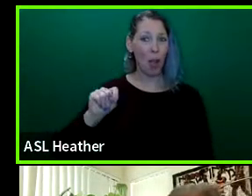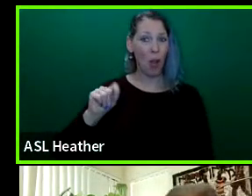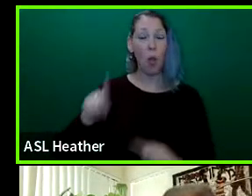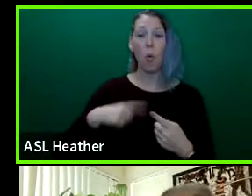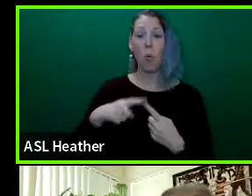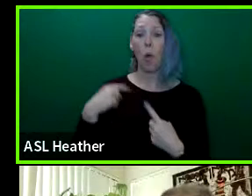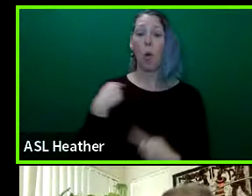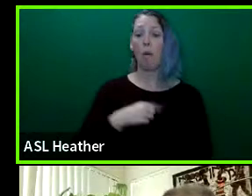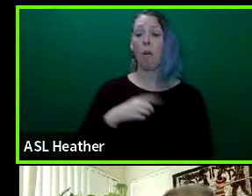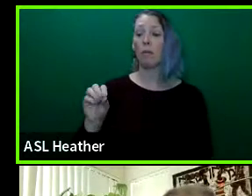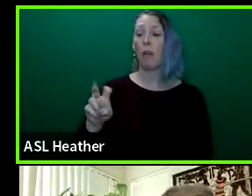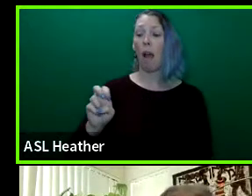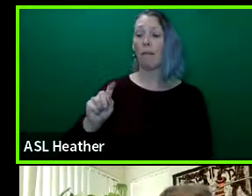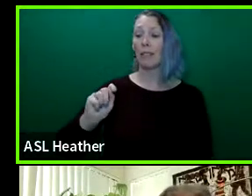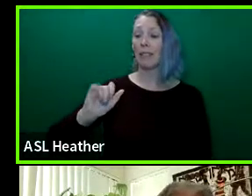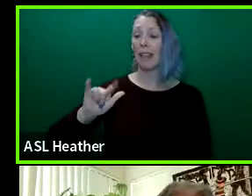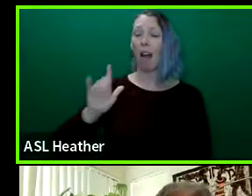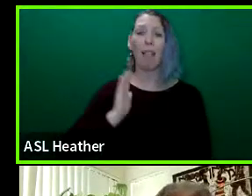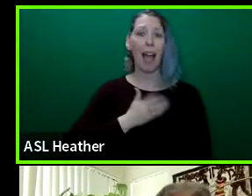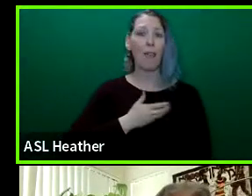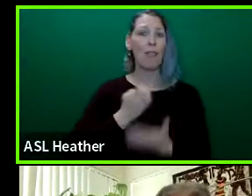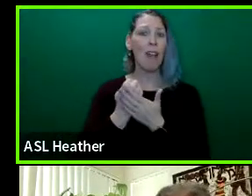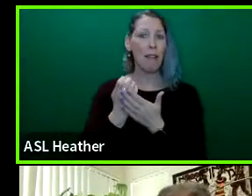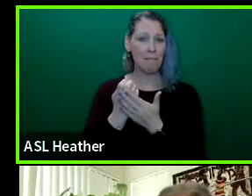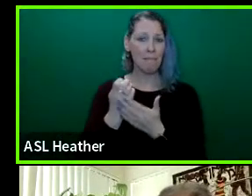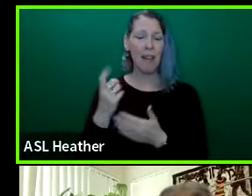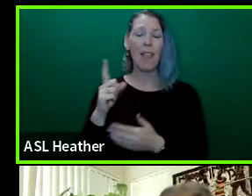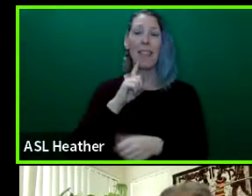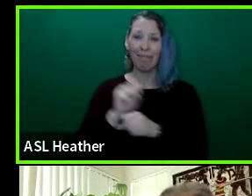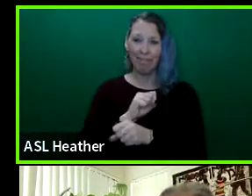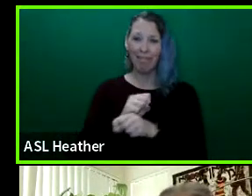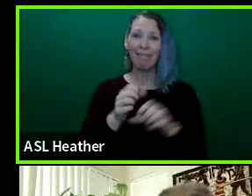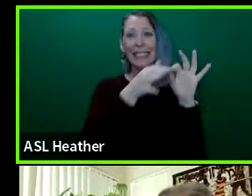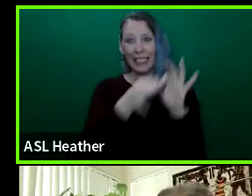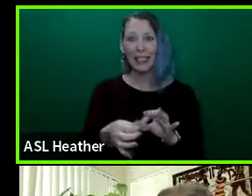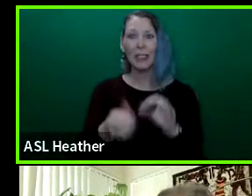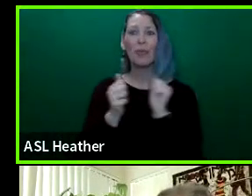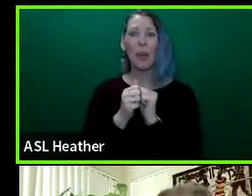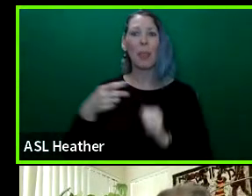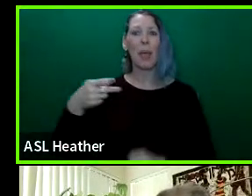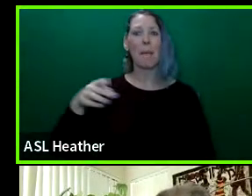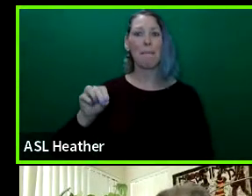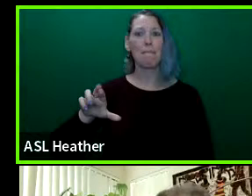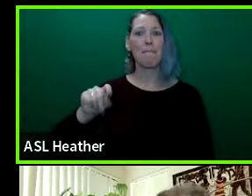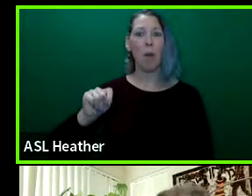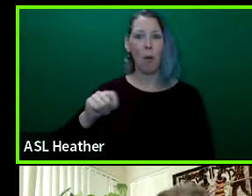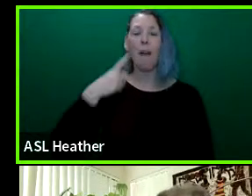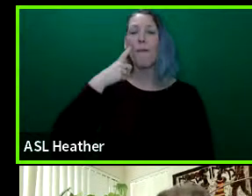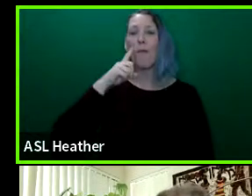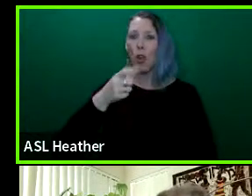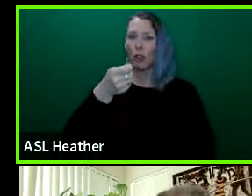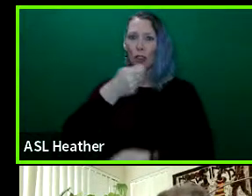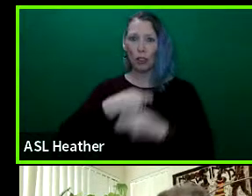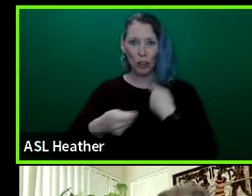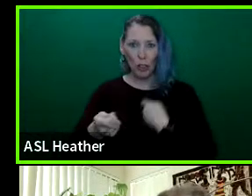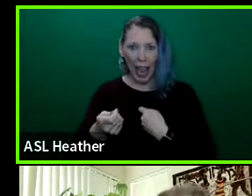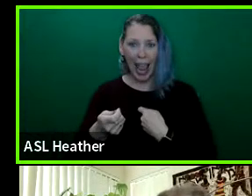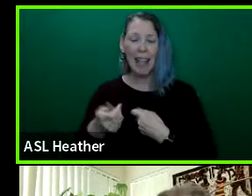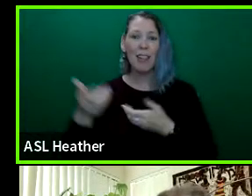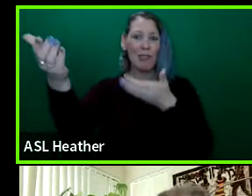the economy, it's inextricably linked to these port facilities for trade sector employment,